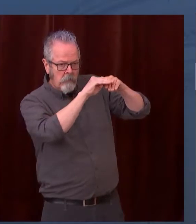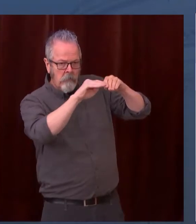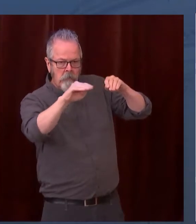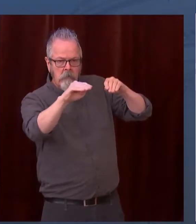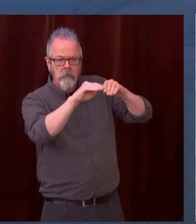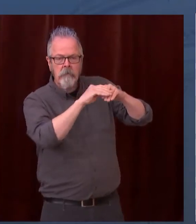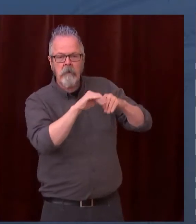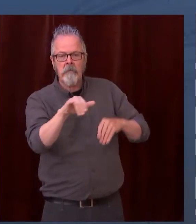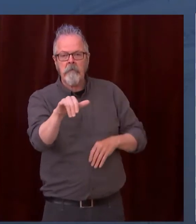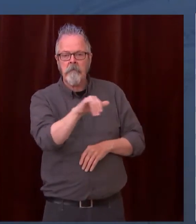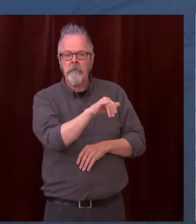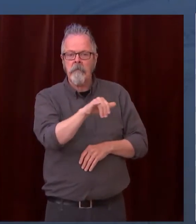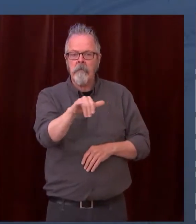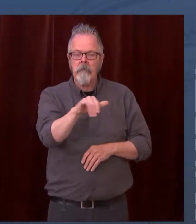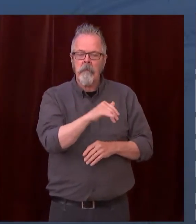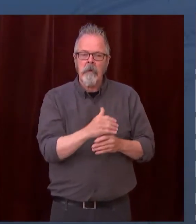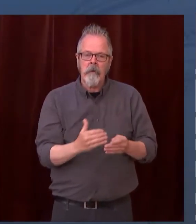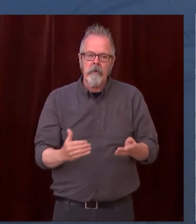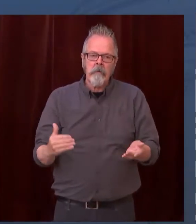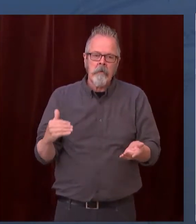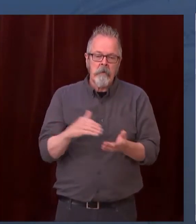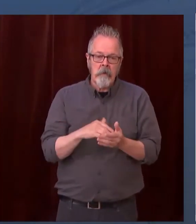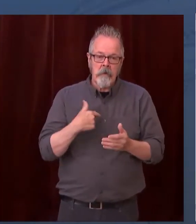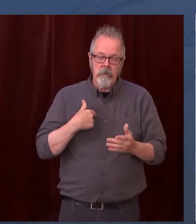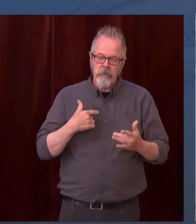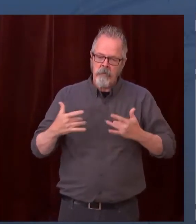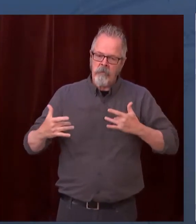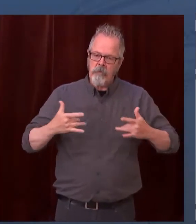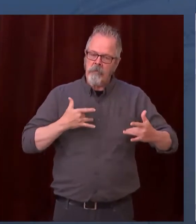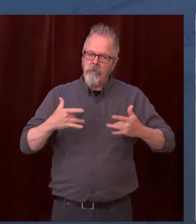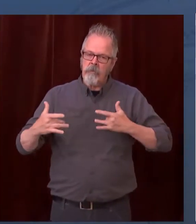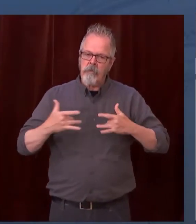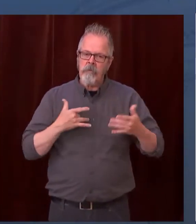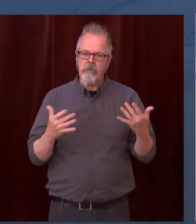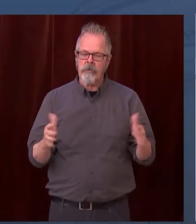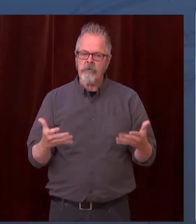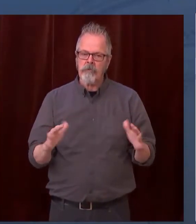have today situations where our medical conditions are already stressed.